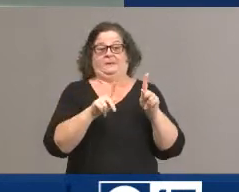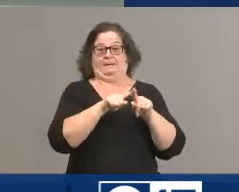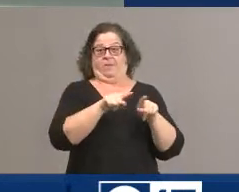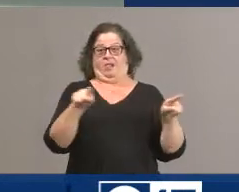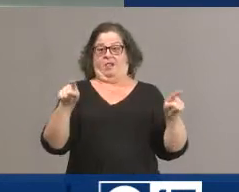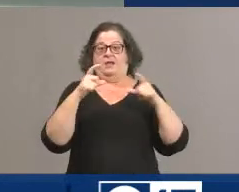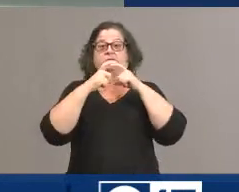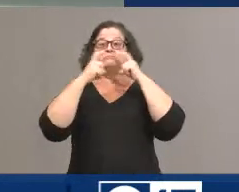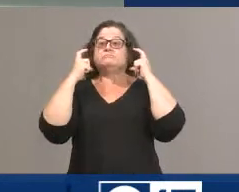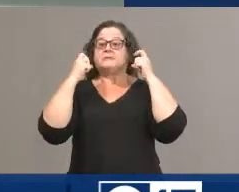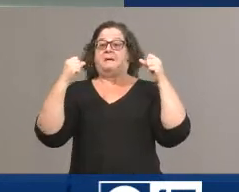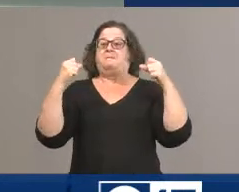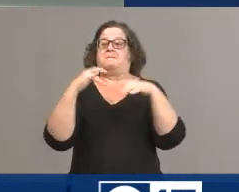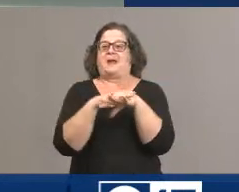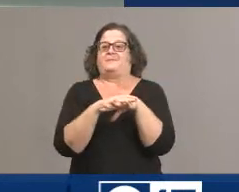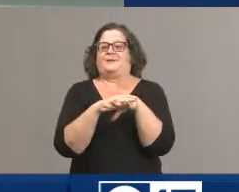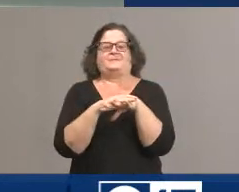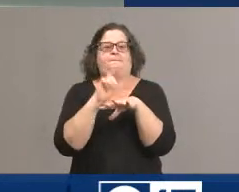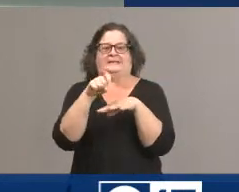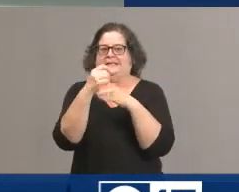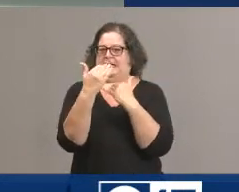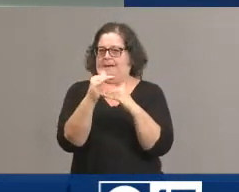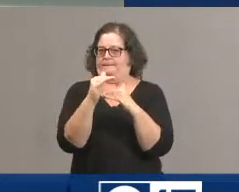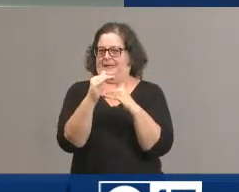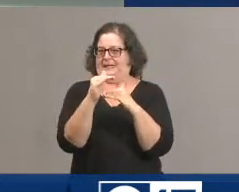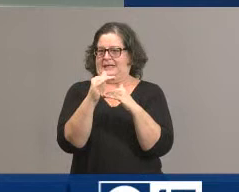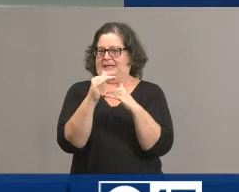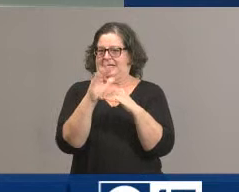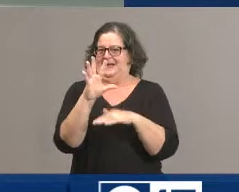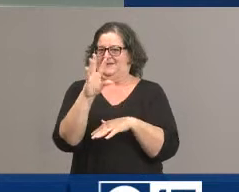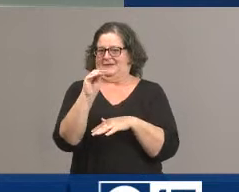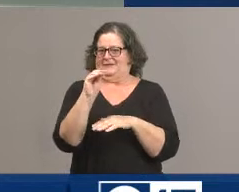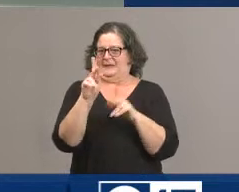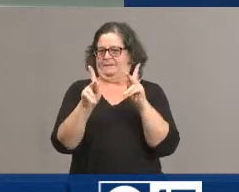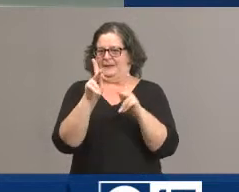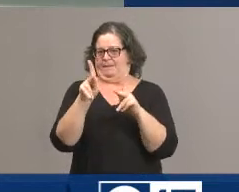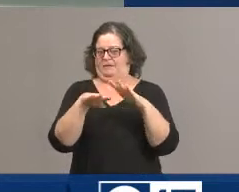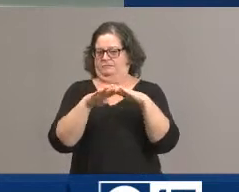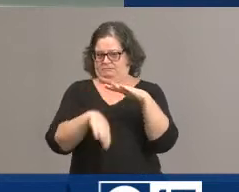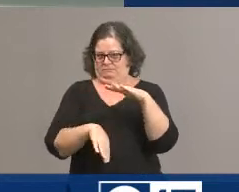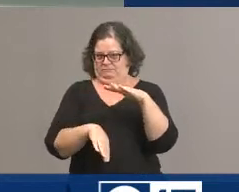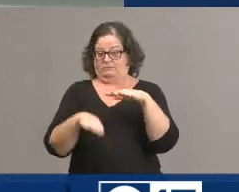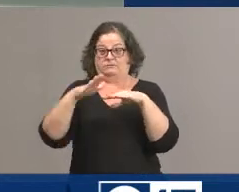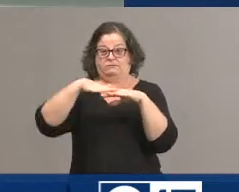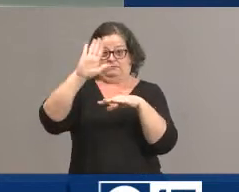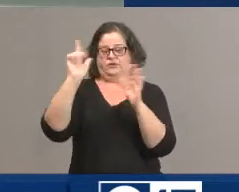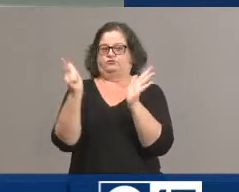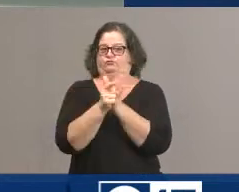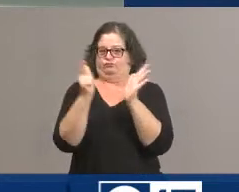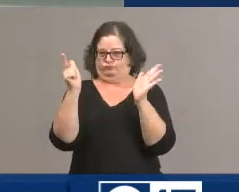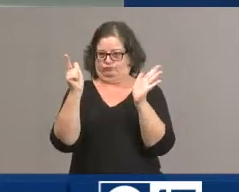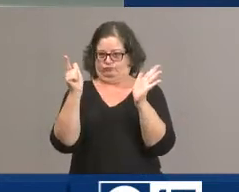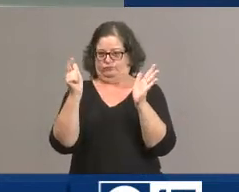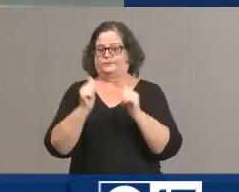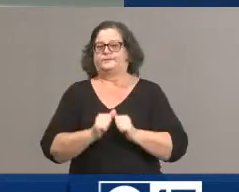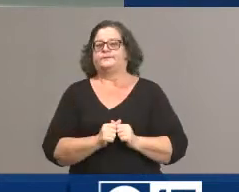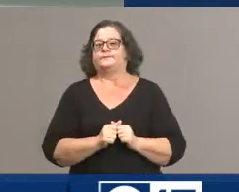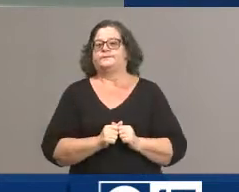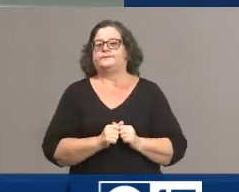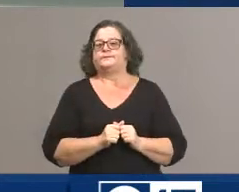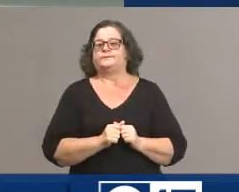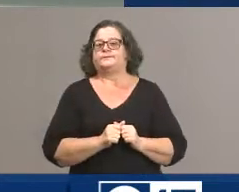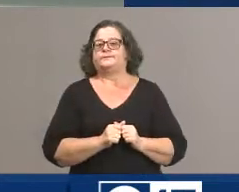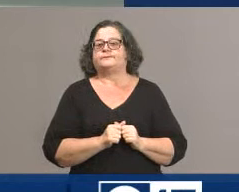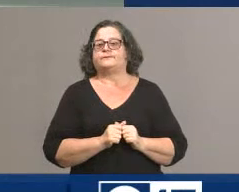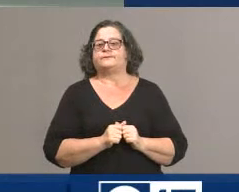of 50 or more will be prohibited. The Department of Liquor Licenses and Control will cease issuing special